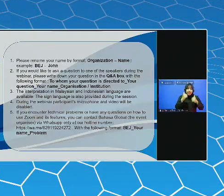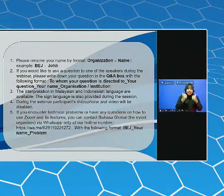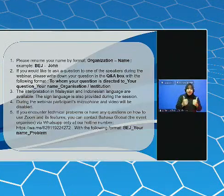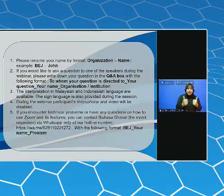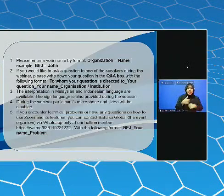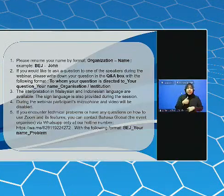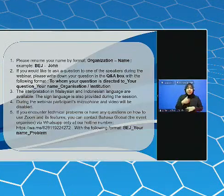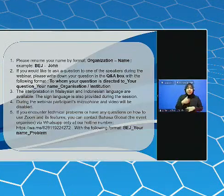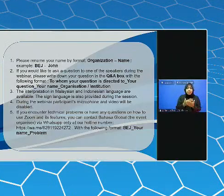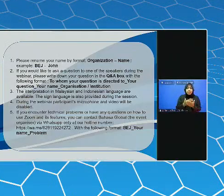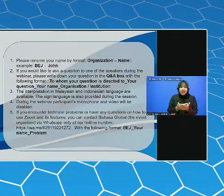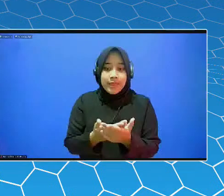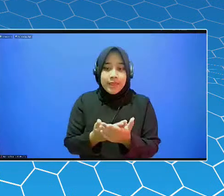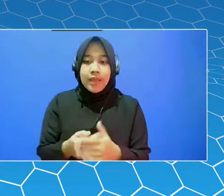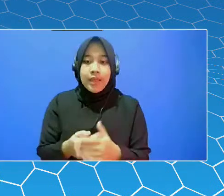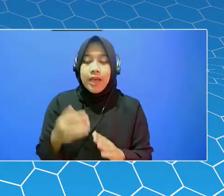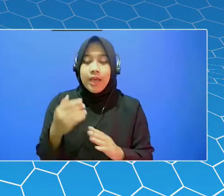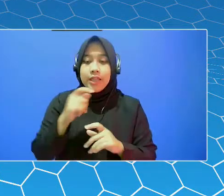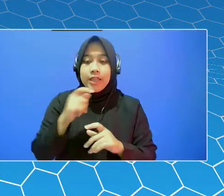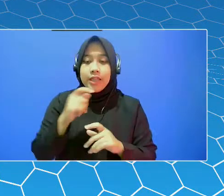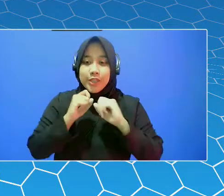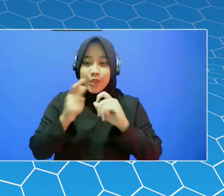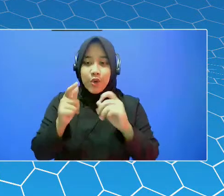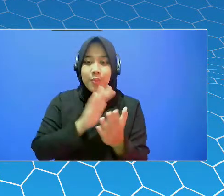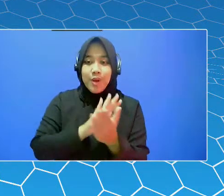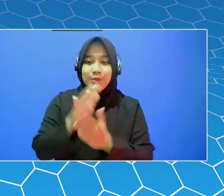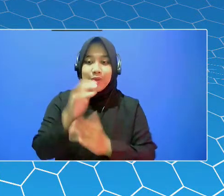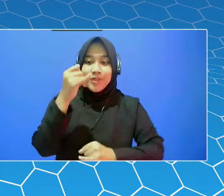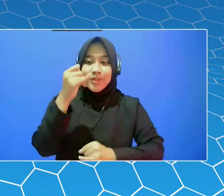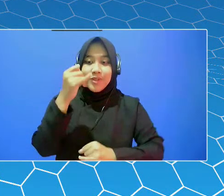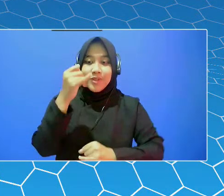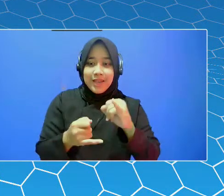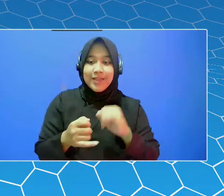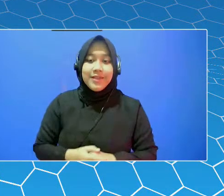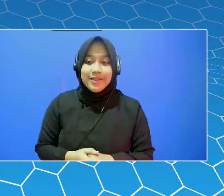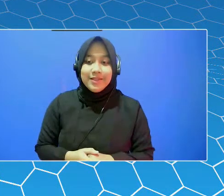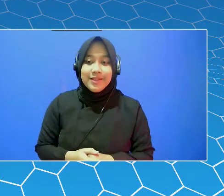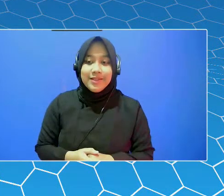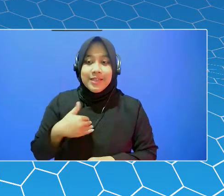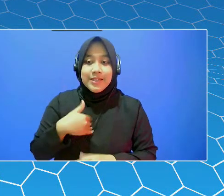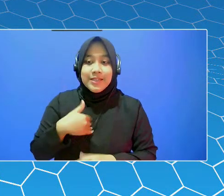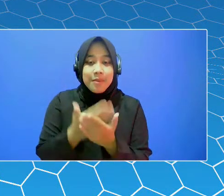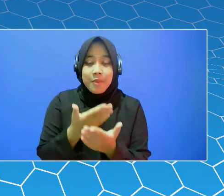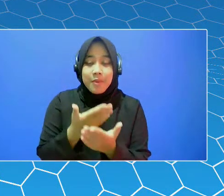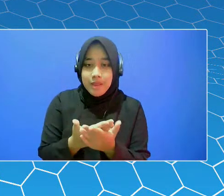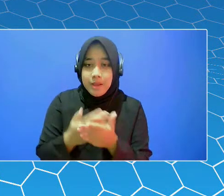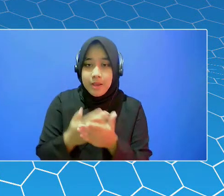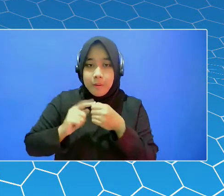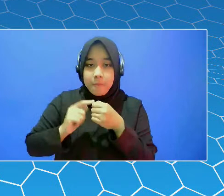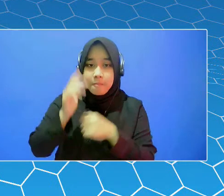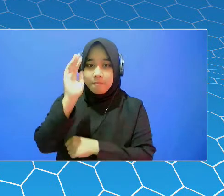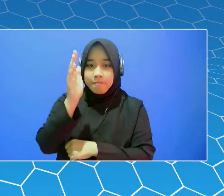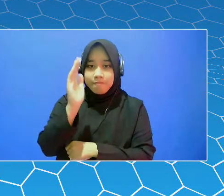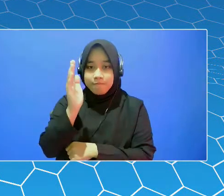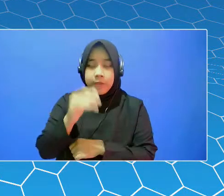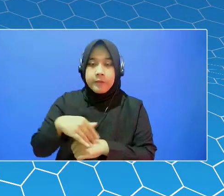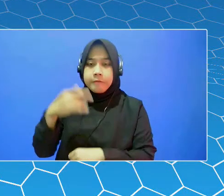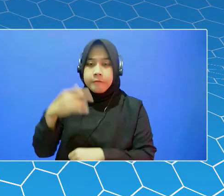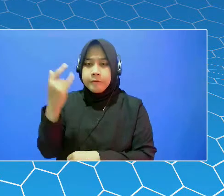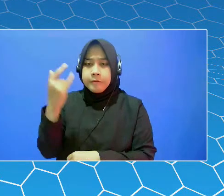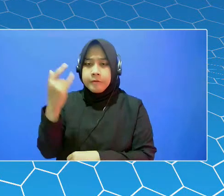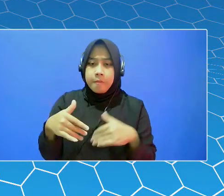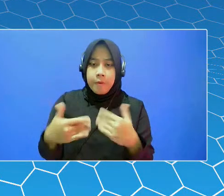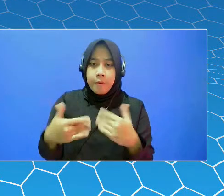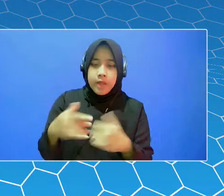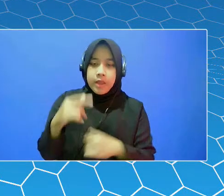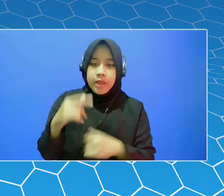to be held at the very end. And I will also ask the presenters to kindly keep within the allocated time